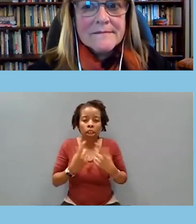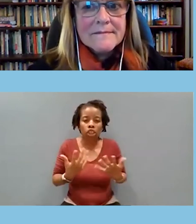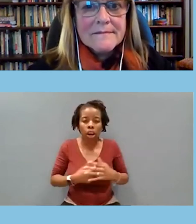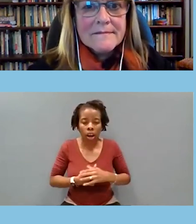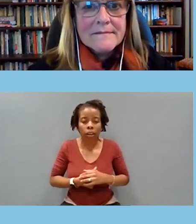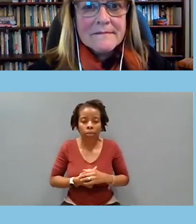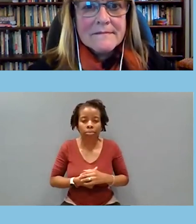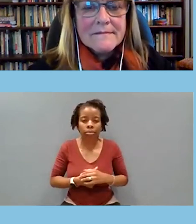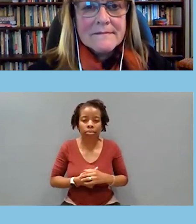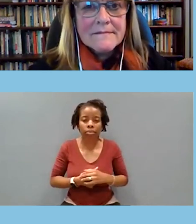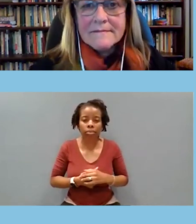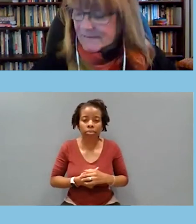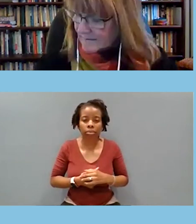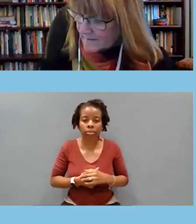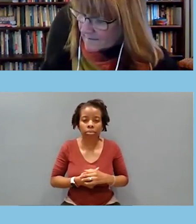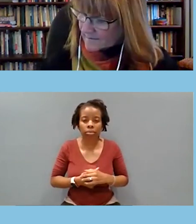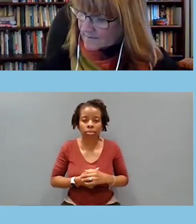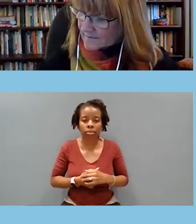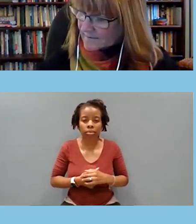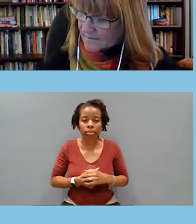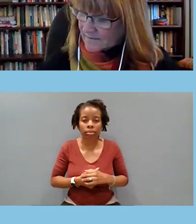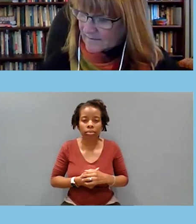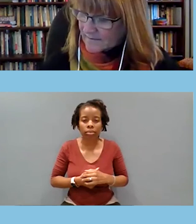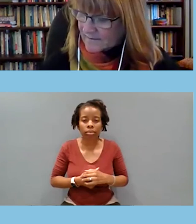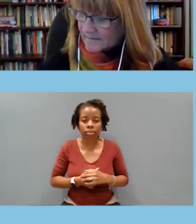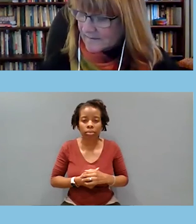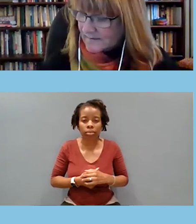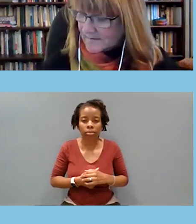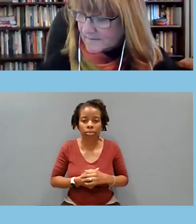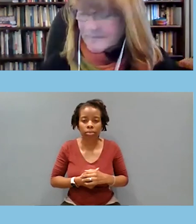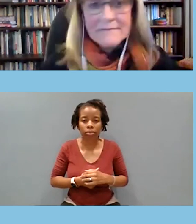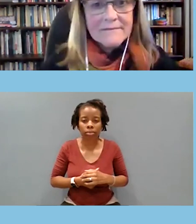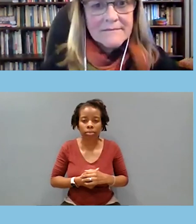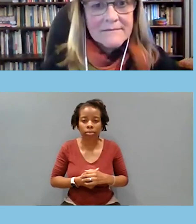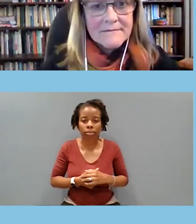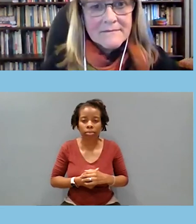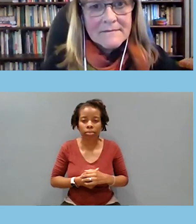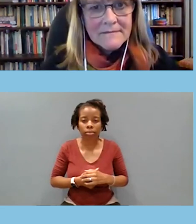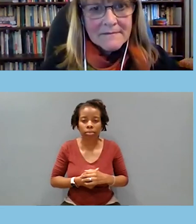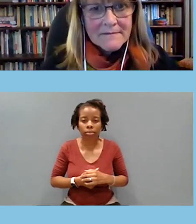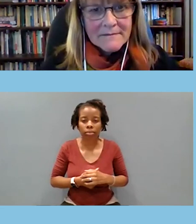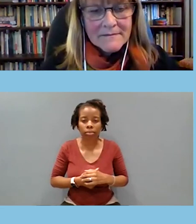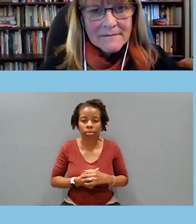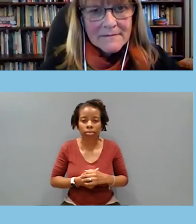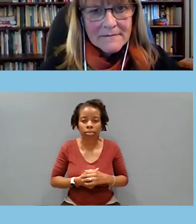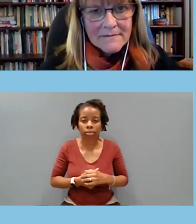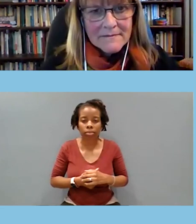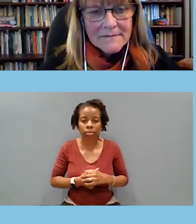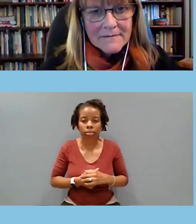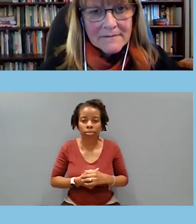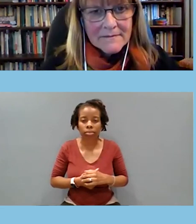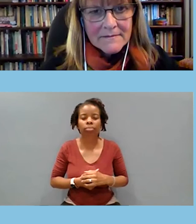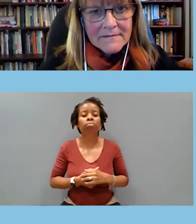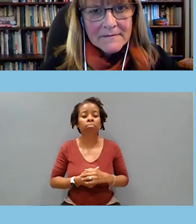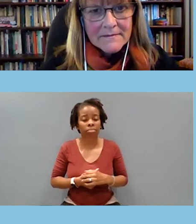It does feel like that the work of the artists that we're going to show, besides your own and Shannon's work tonight,